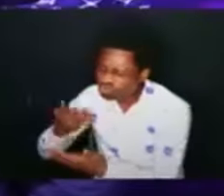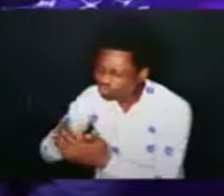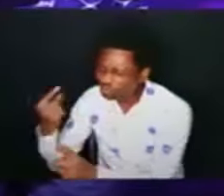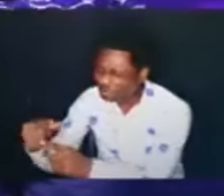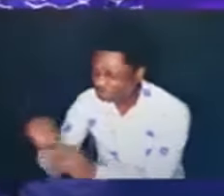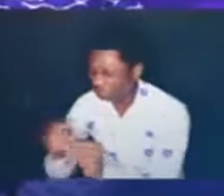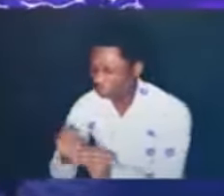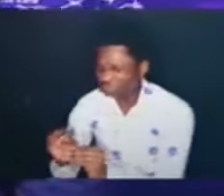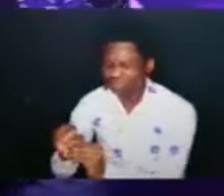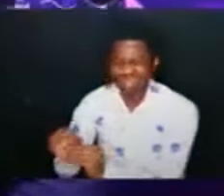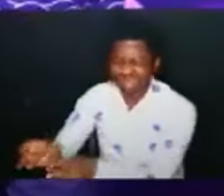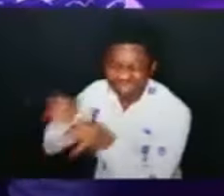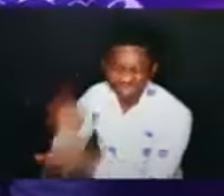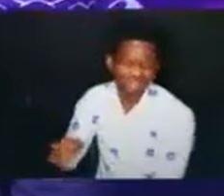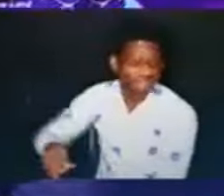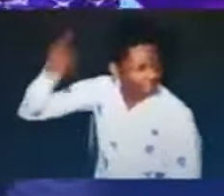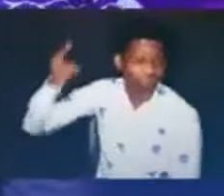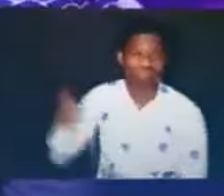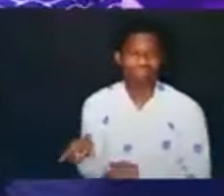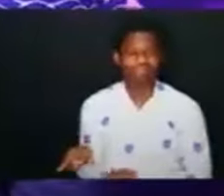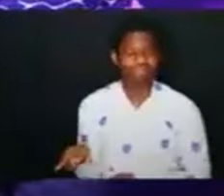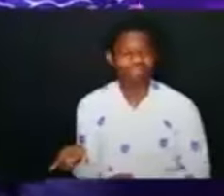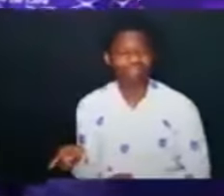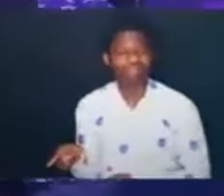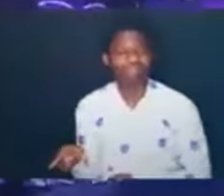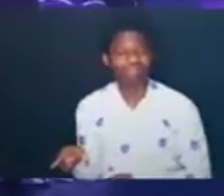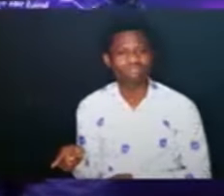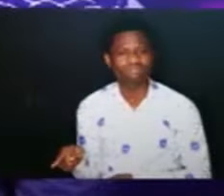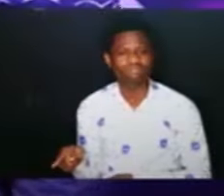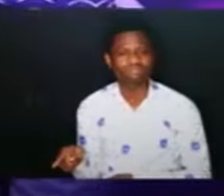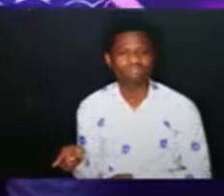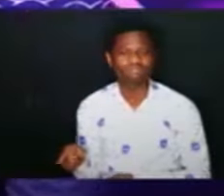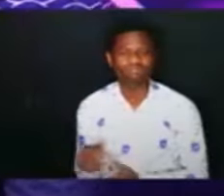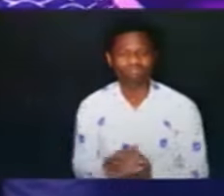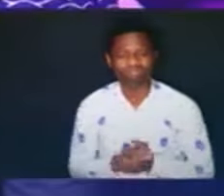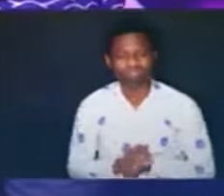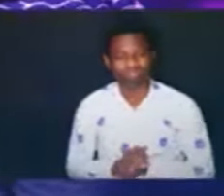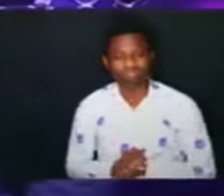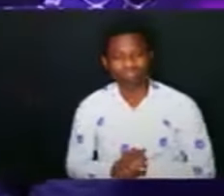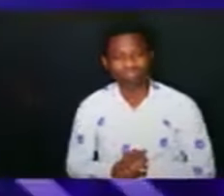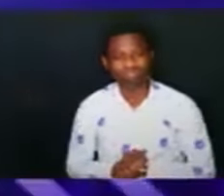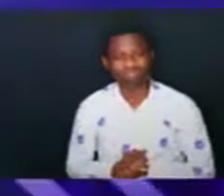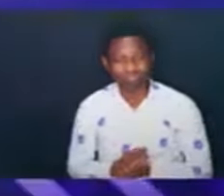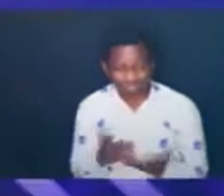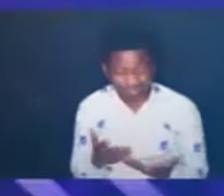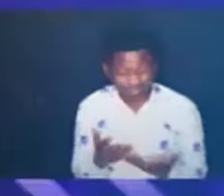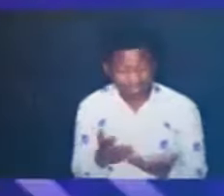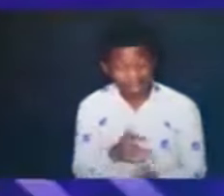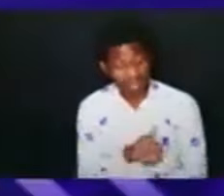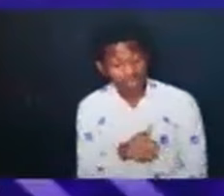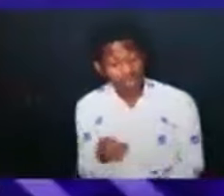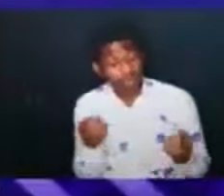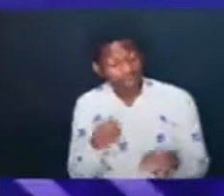se wonja edono sini wonyina no wotane no na wonfa abujo ene no enkasa. Now anytime that you